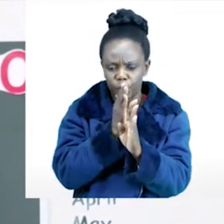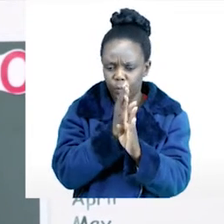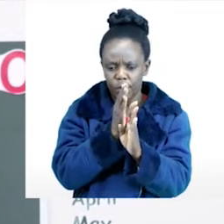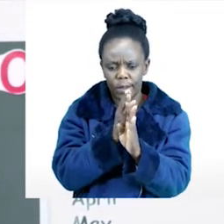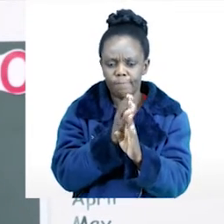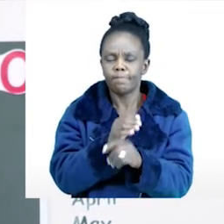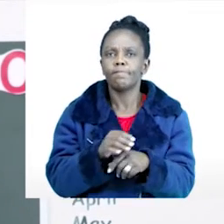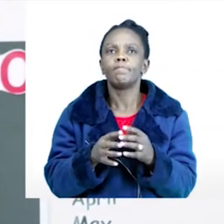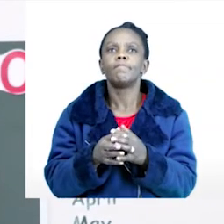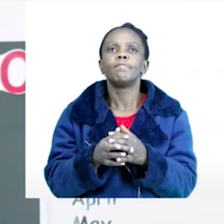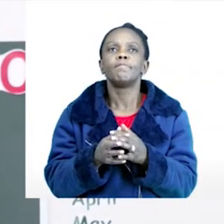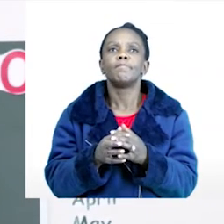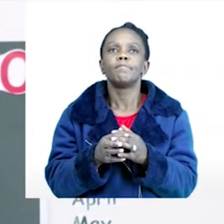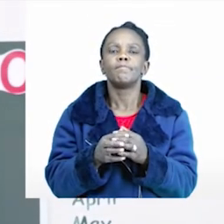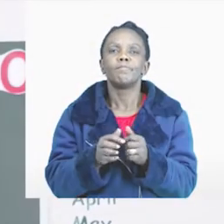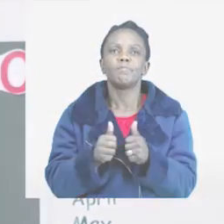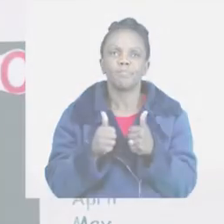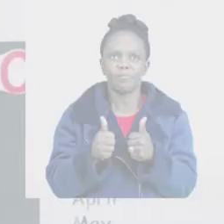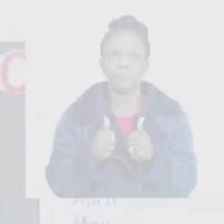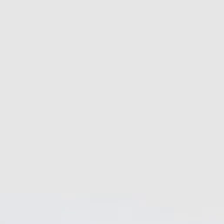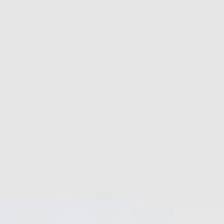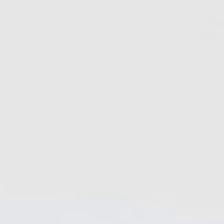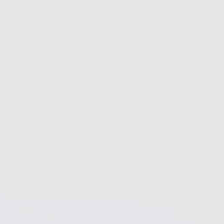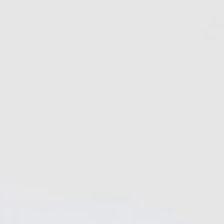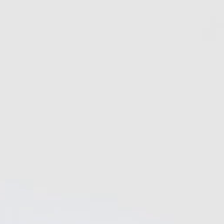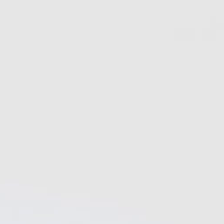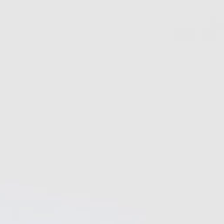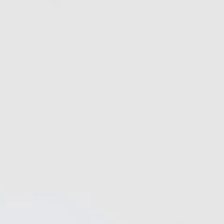straight. Have fun with your handwriting.